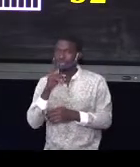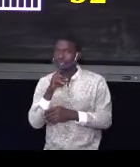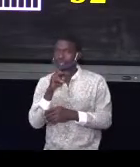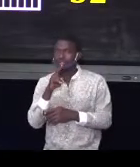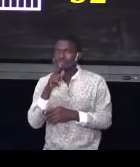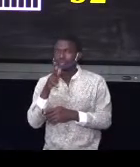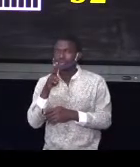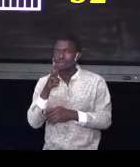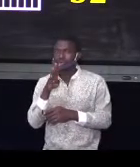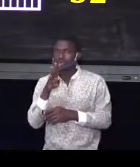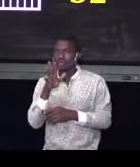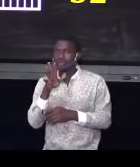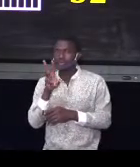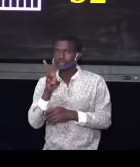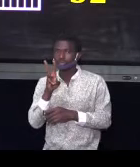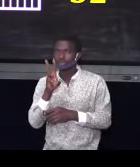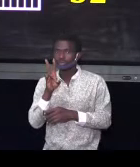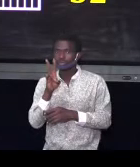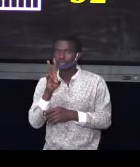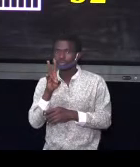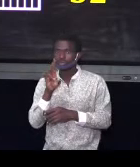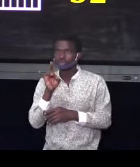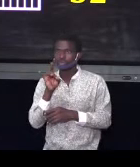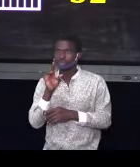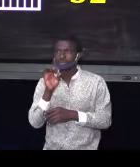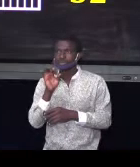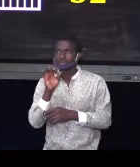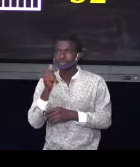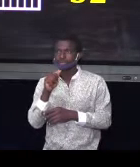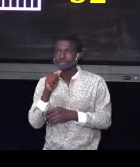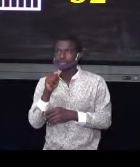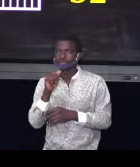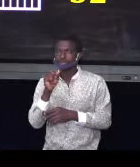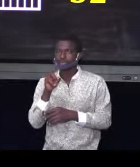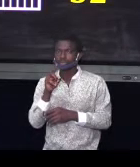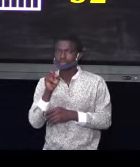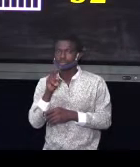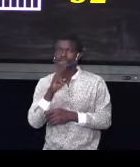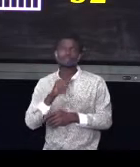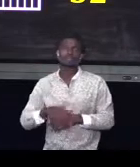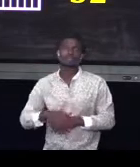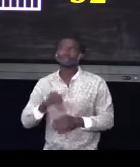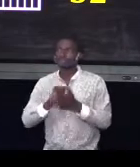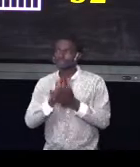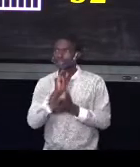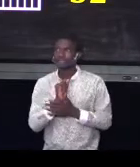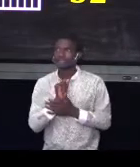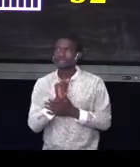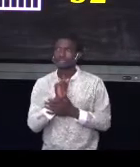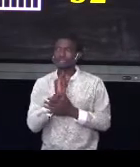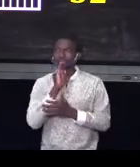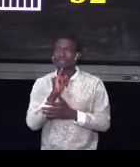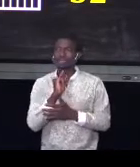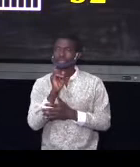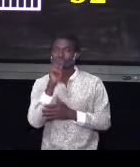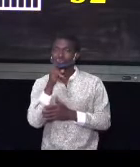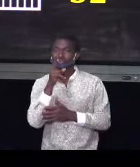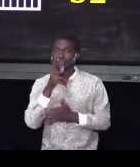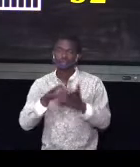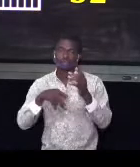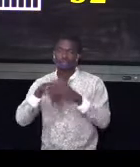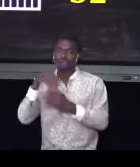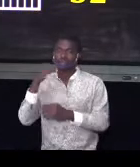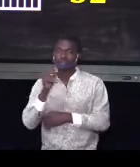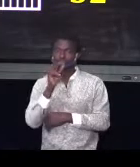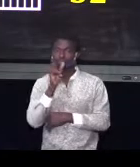2, 3, 4, 5, 6, 7, 8, 9, 10, 11, 12. That's 12 parts out of